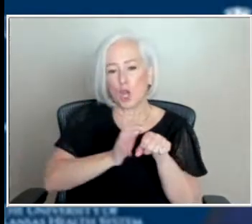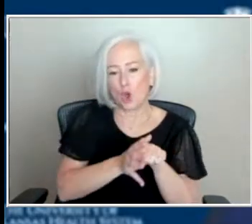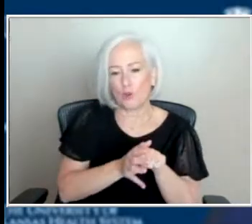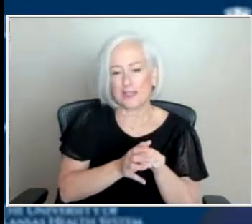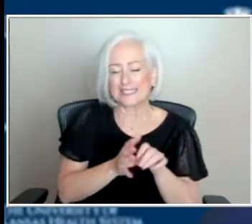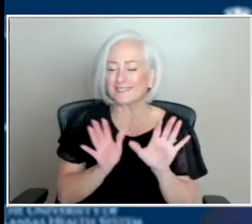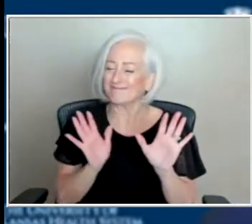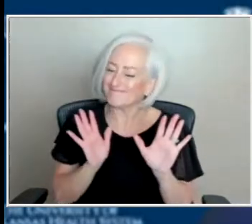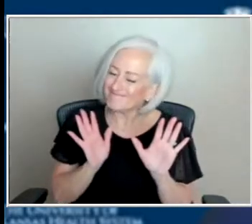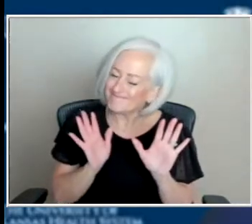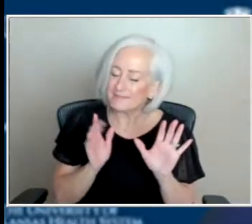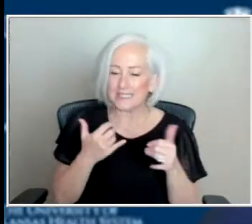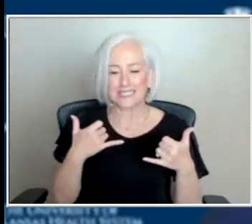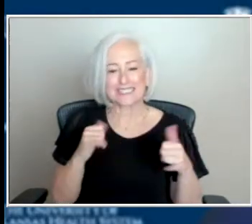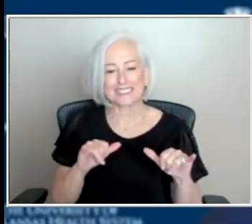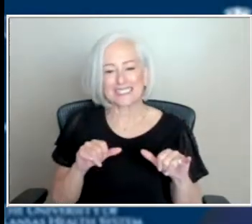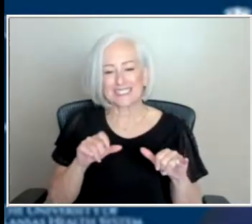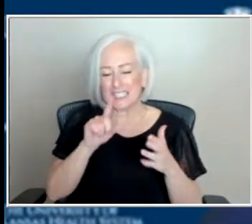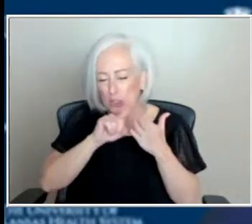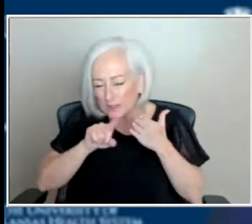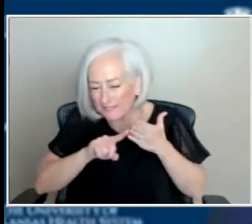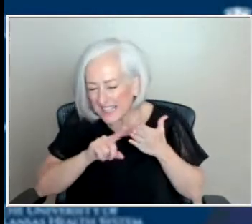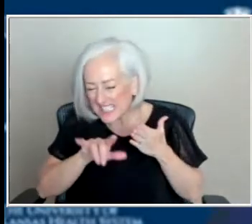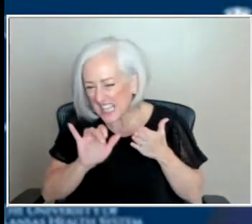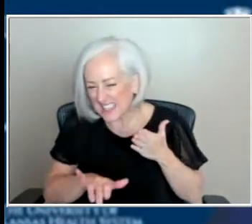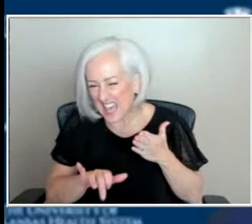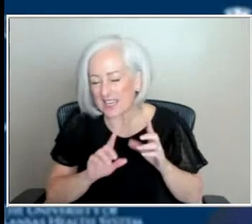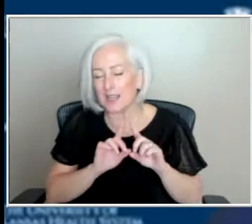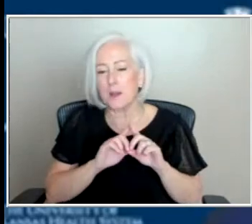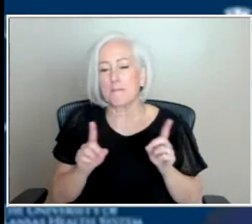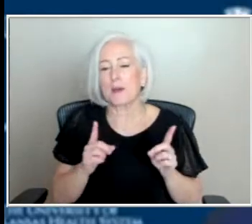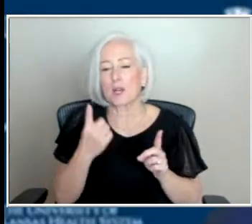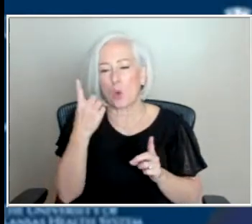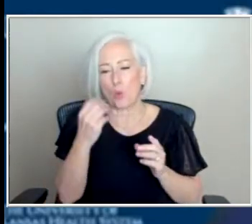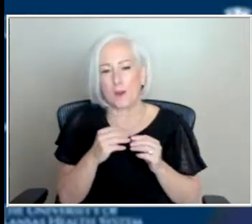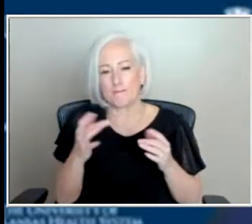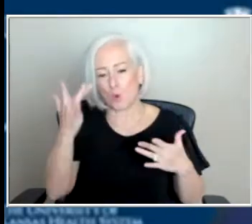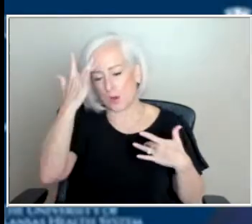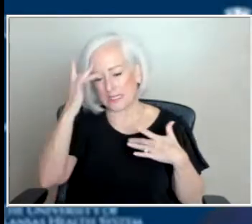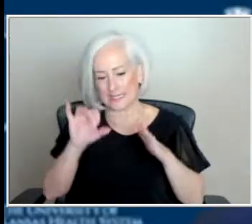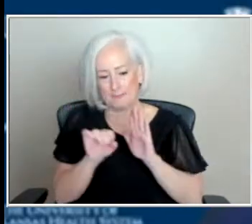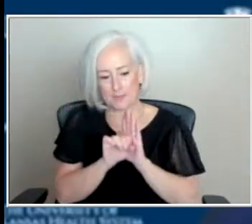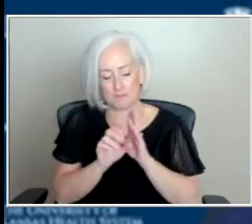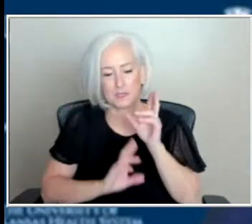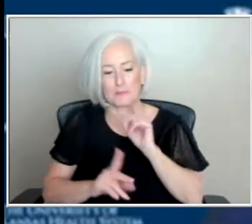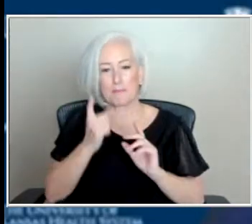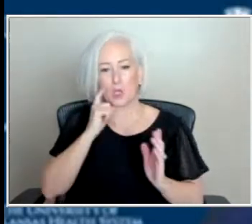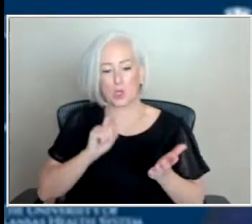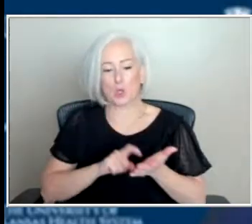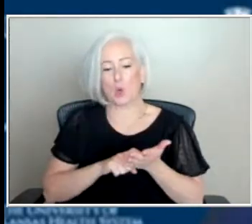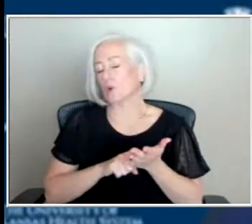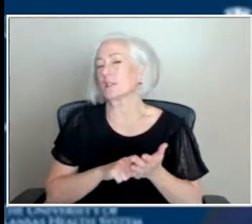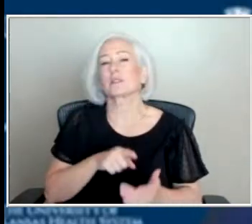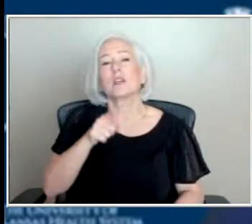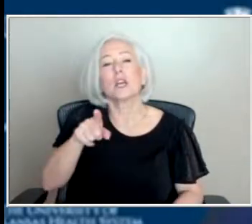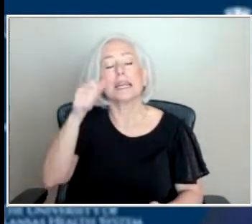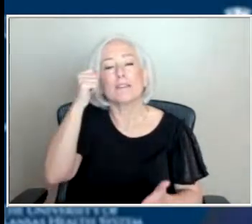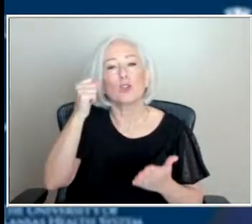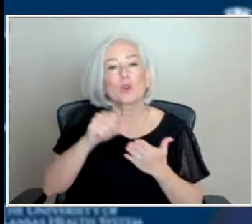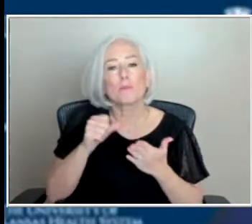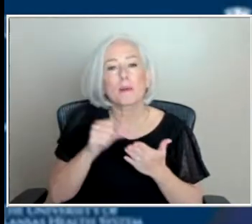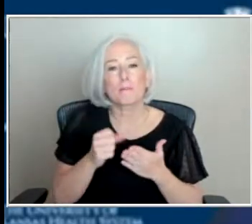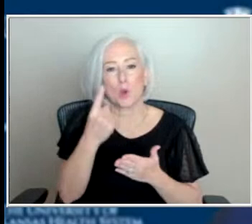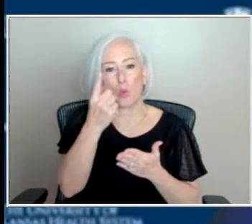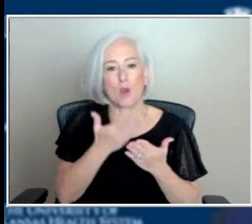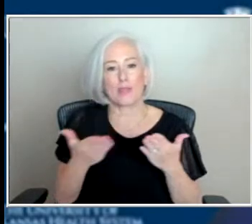to be investigated, but this is just kind of one more of those other symptoms that people are noticing. If you remember, one of the big anecdotal